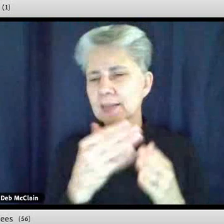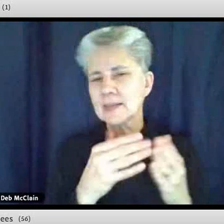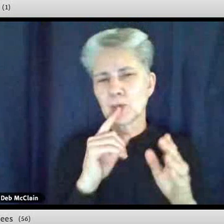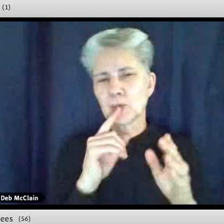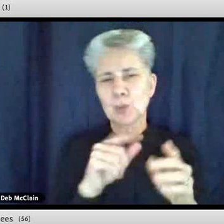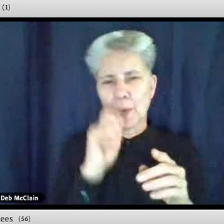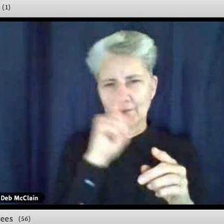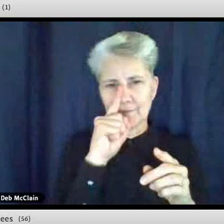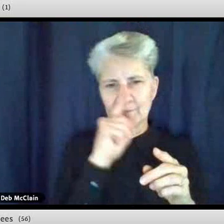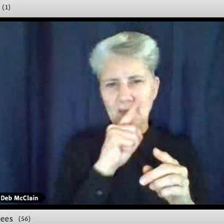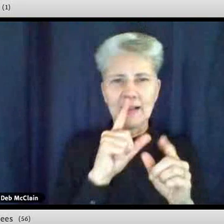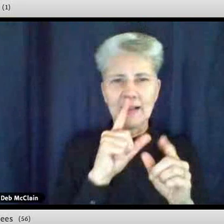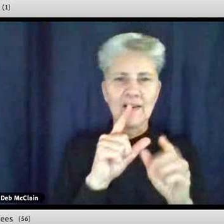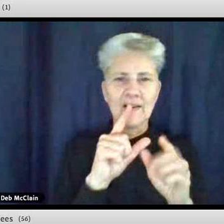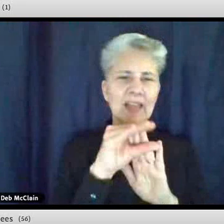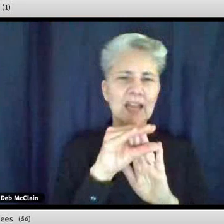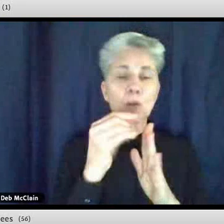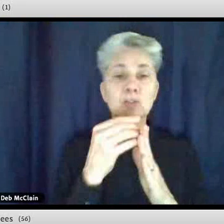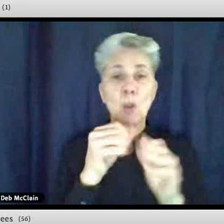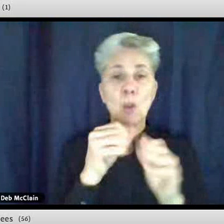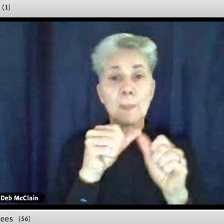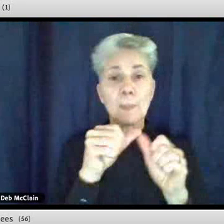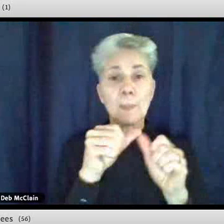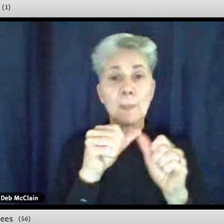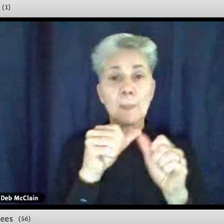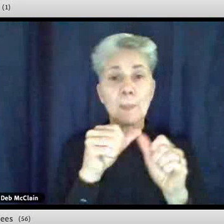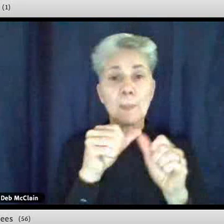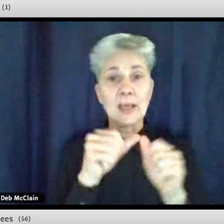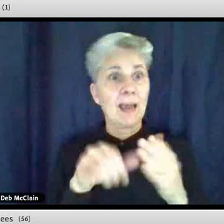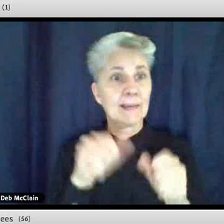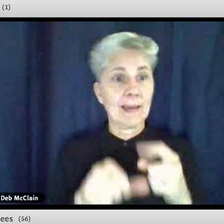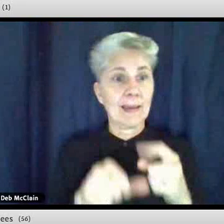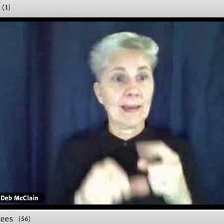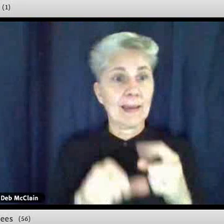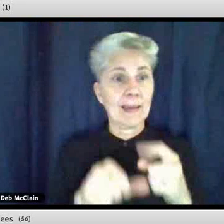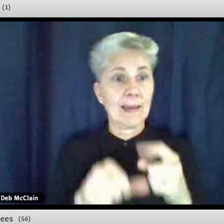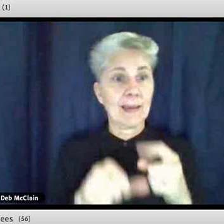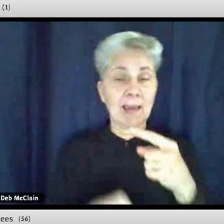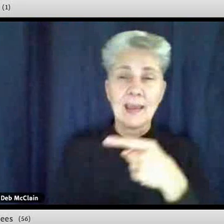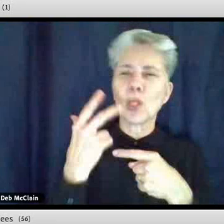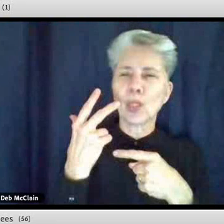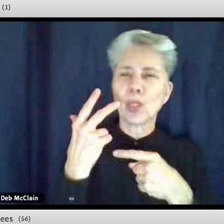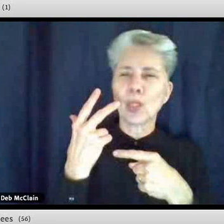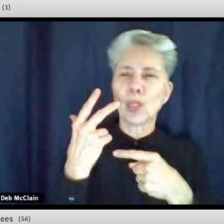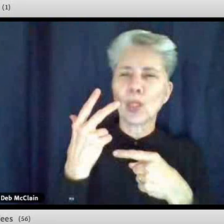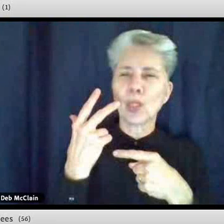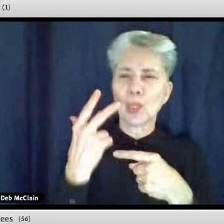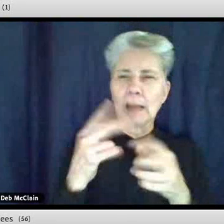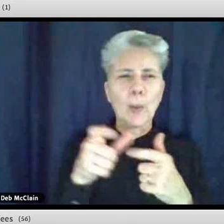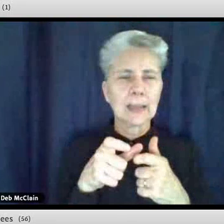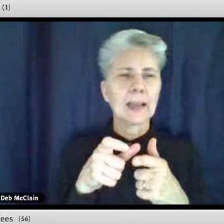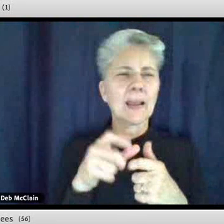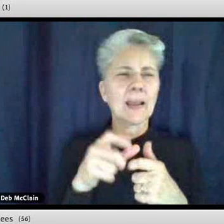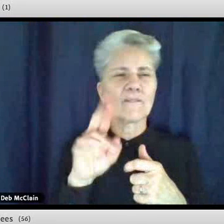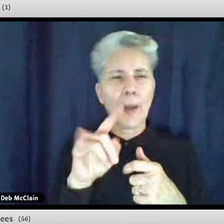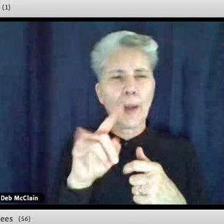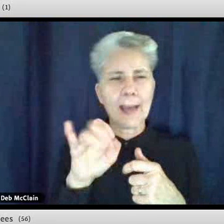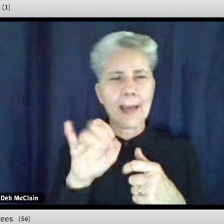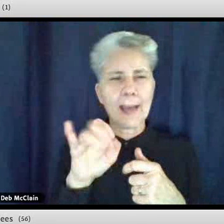putting all kinds of images up about the coronavirus. Some of them are doing fake videos. And so there's some sites you can use to check